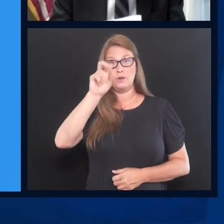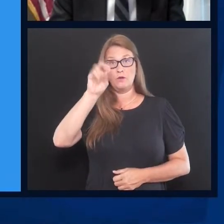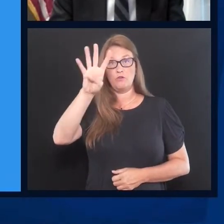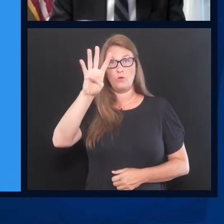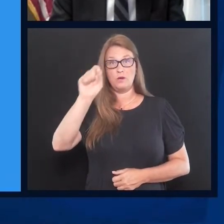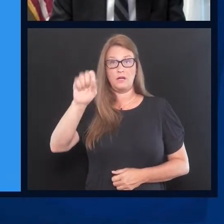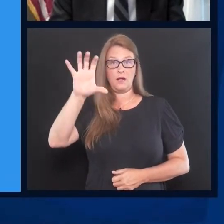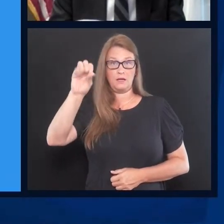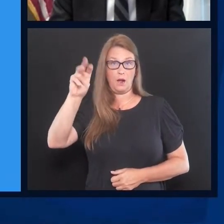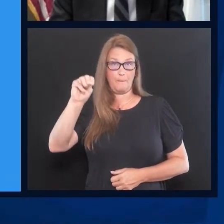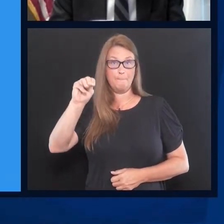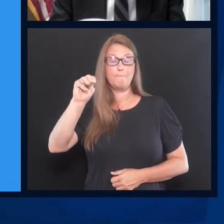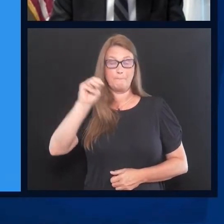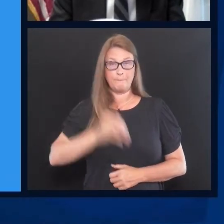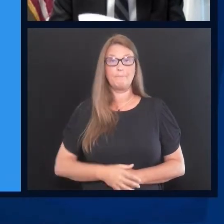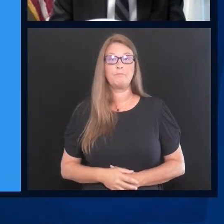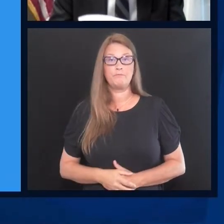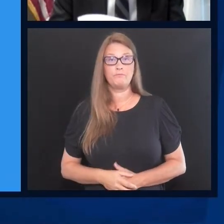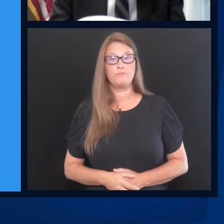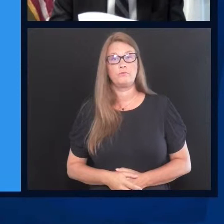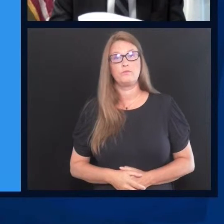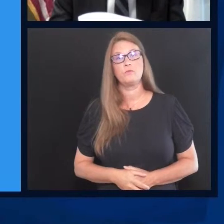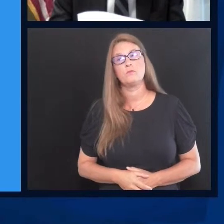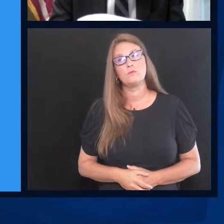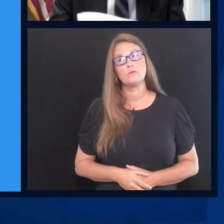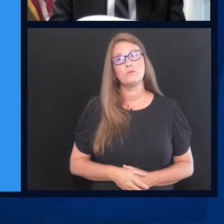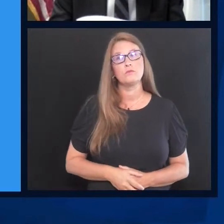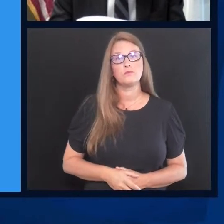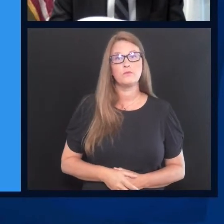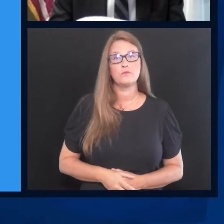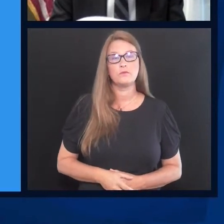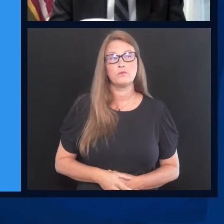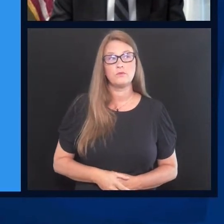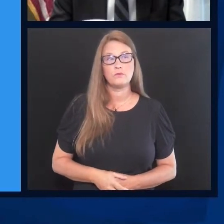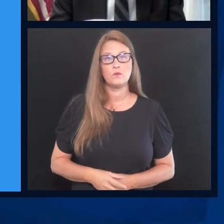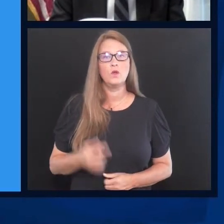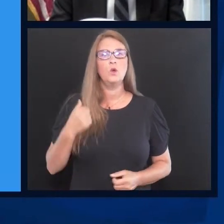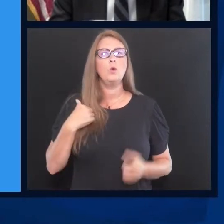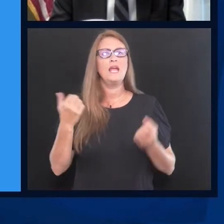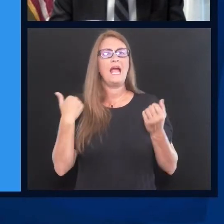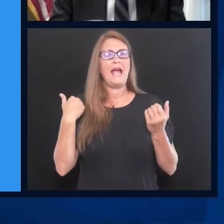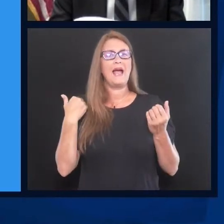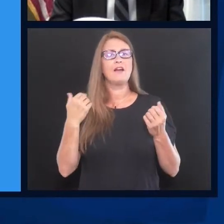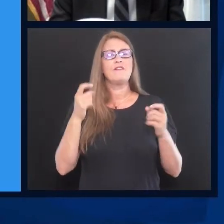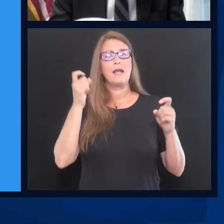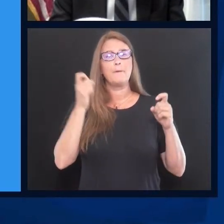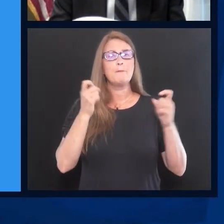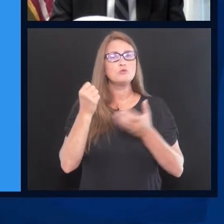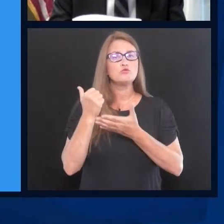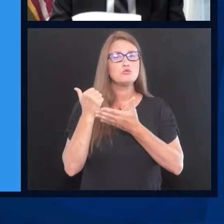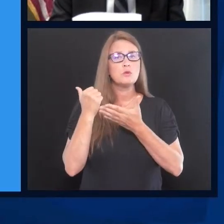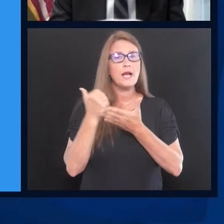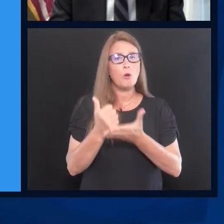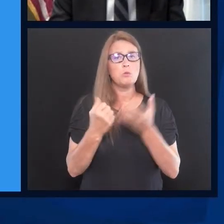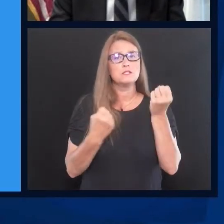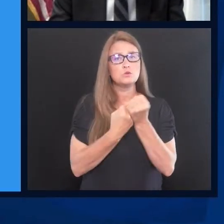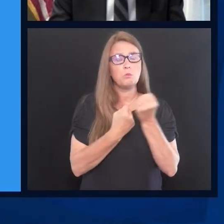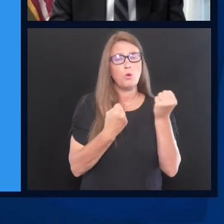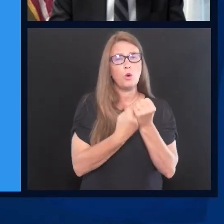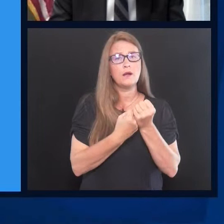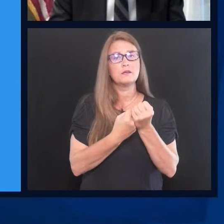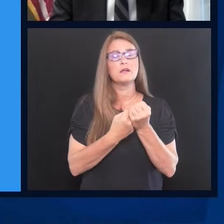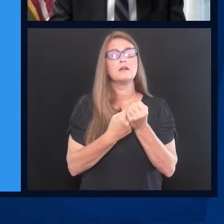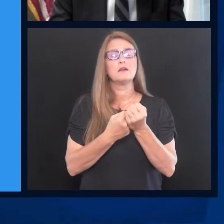help304.com. In addition, Optum, part of United Health Group, offers this emotional support helpline.